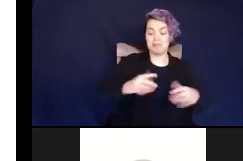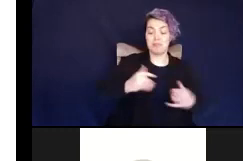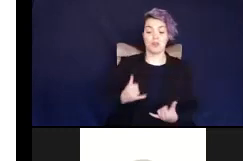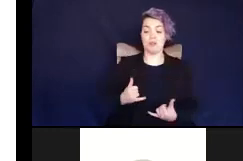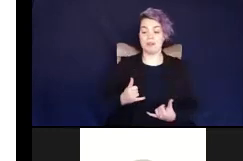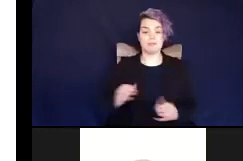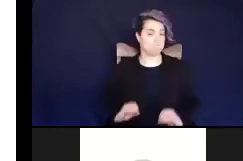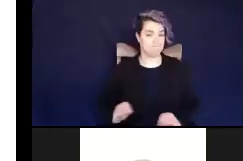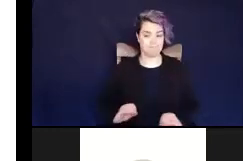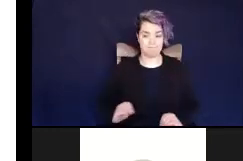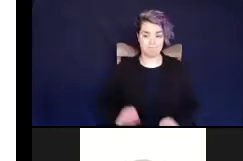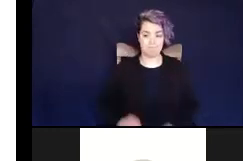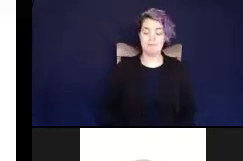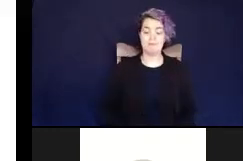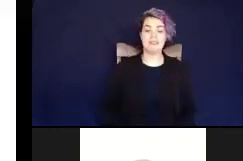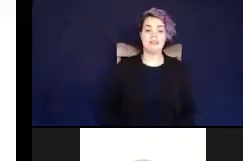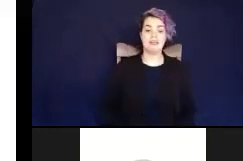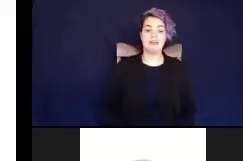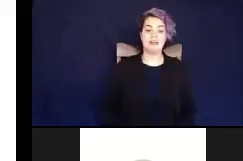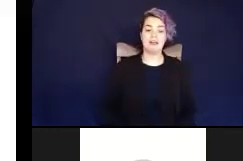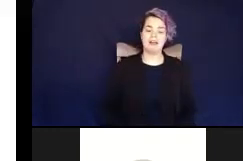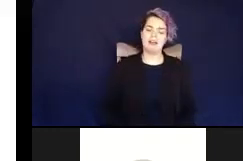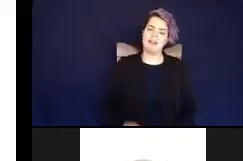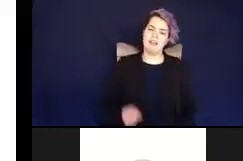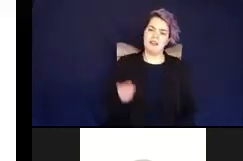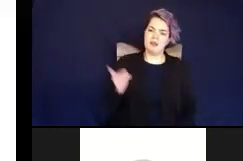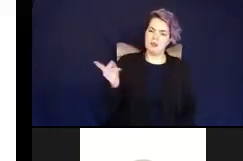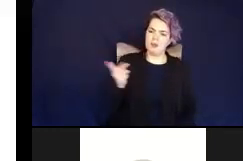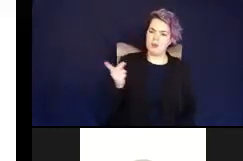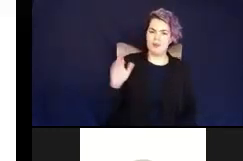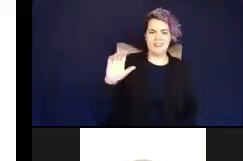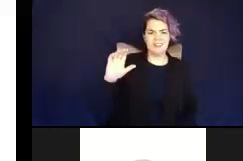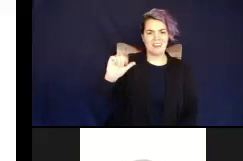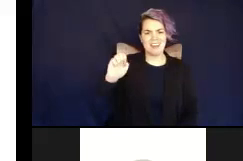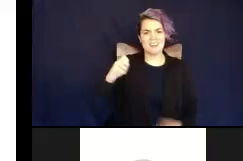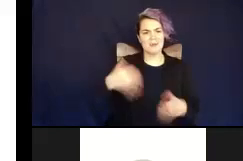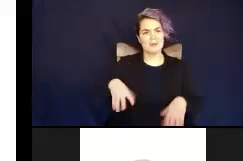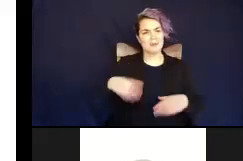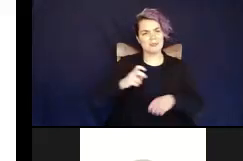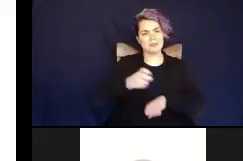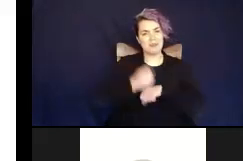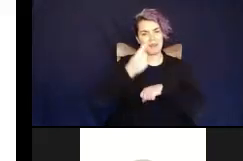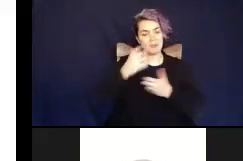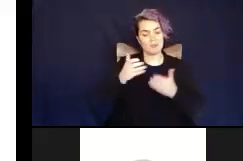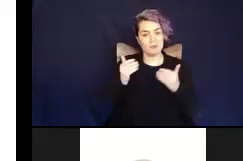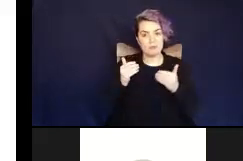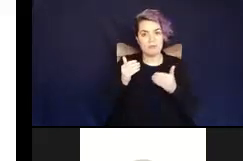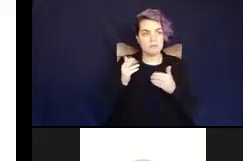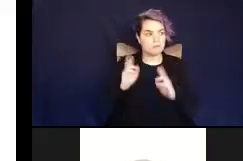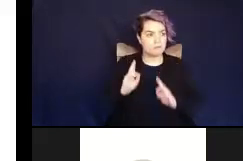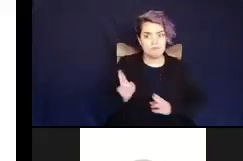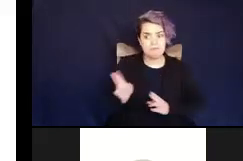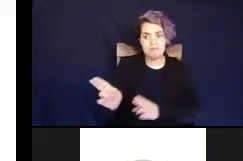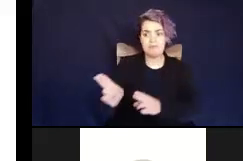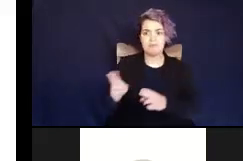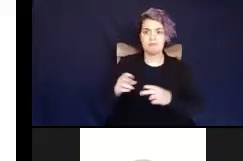the difficulties of these cases is if you want to move fast and prevent more people from dying and do